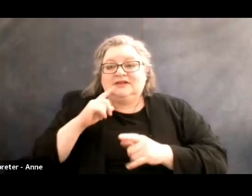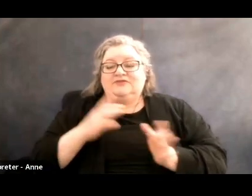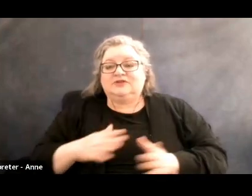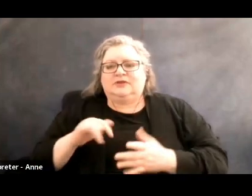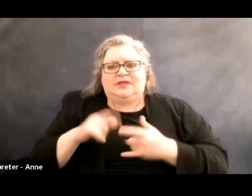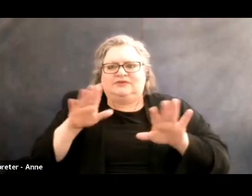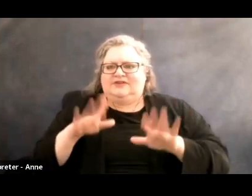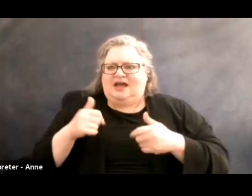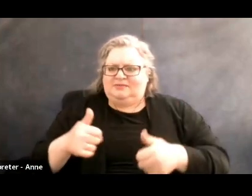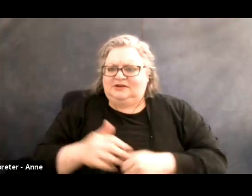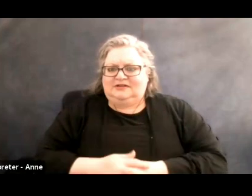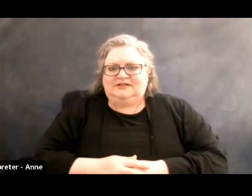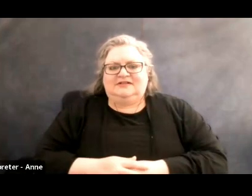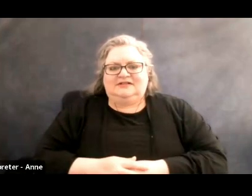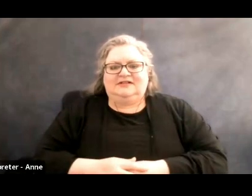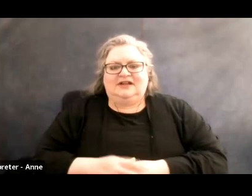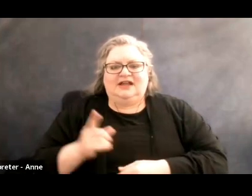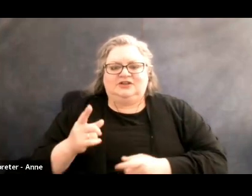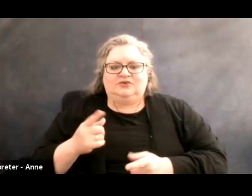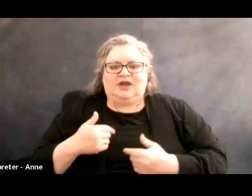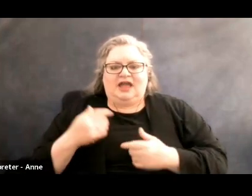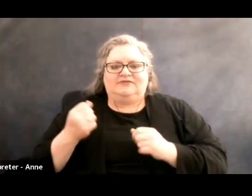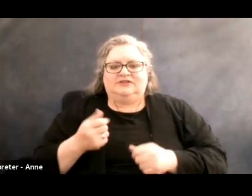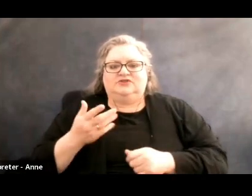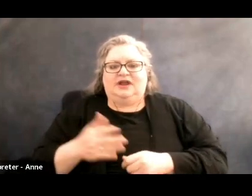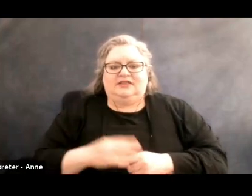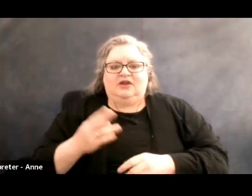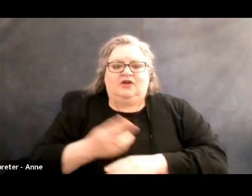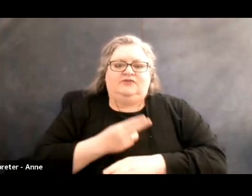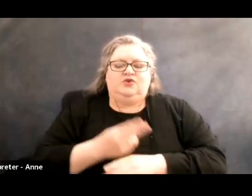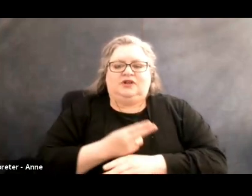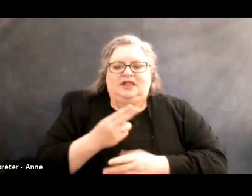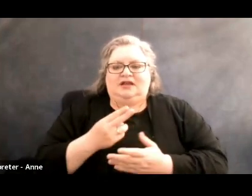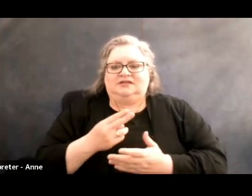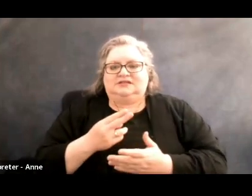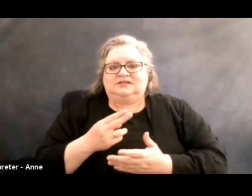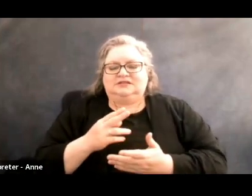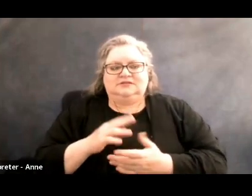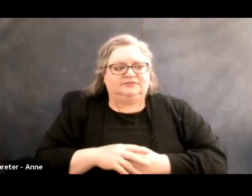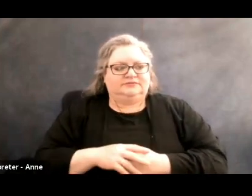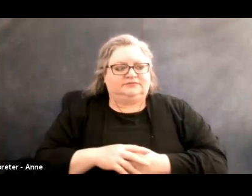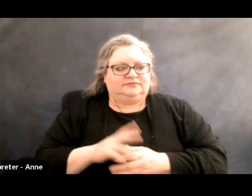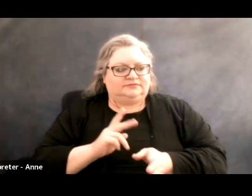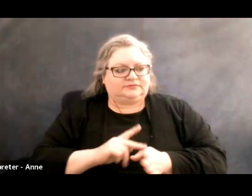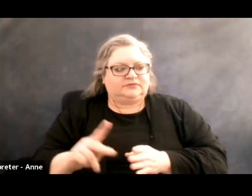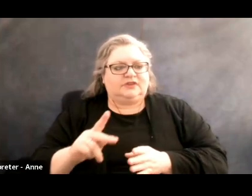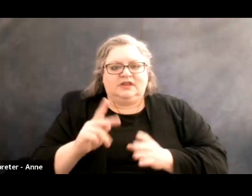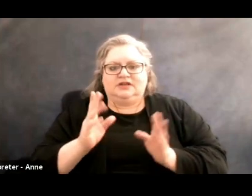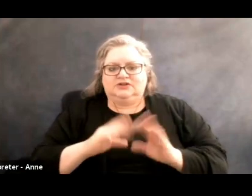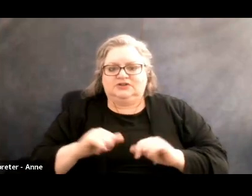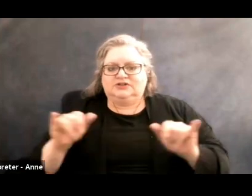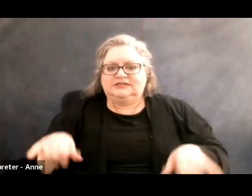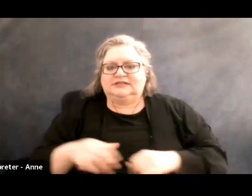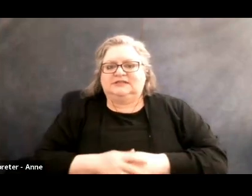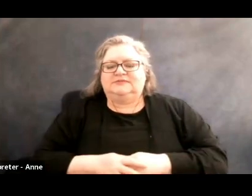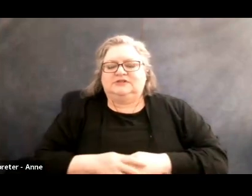phenomenal. And you have a strength and a strategy of utilizing the professional systems,